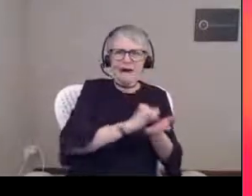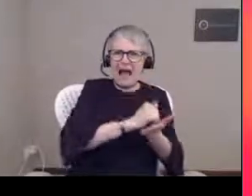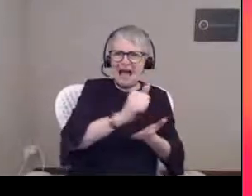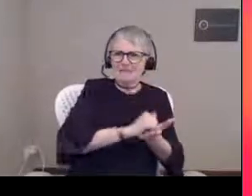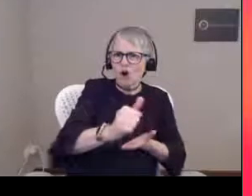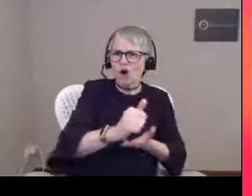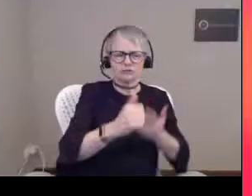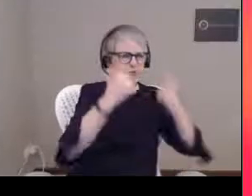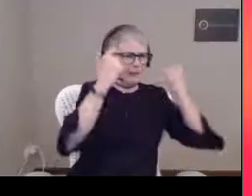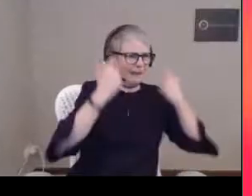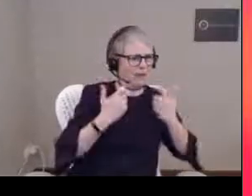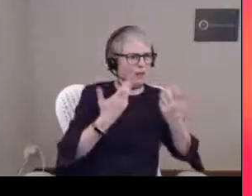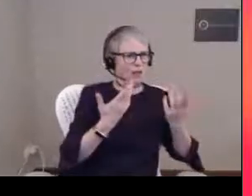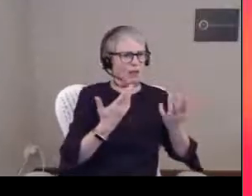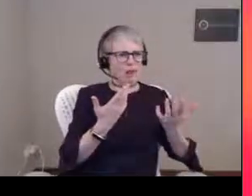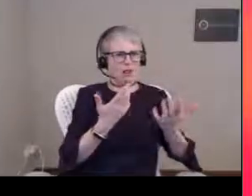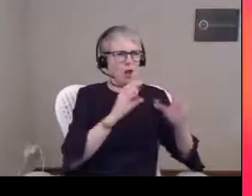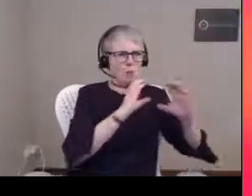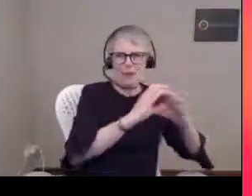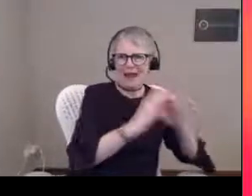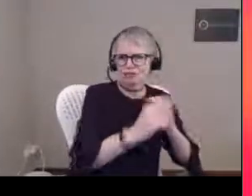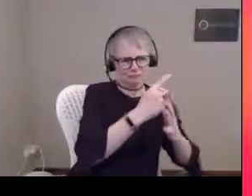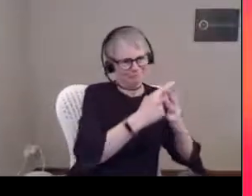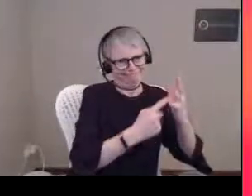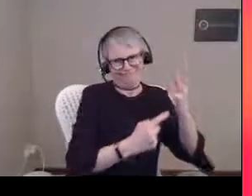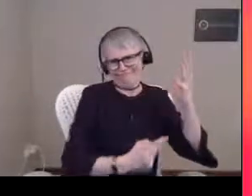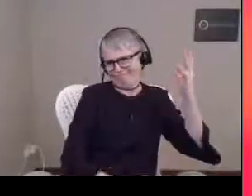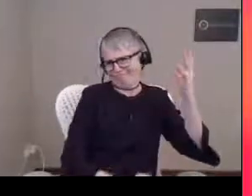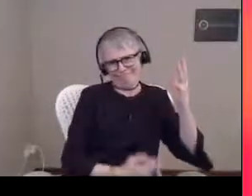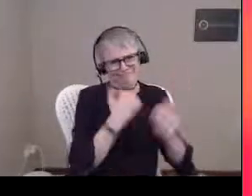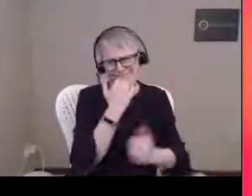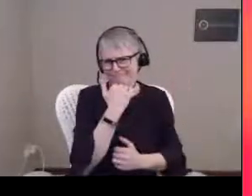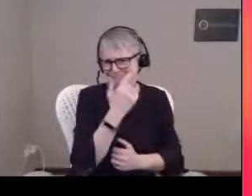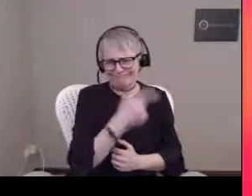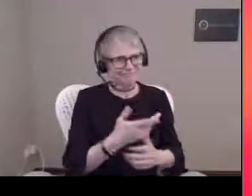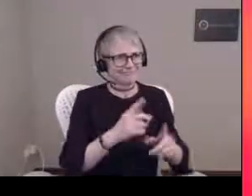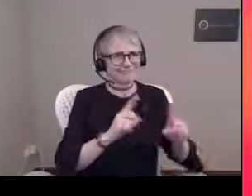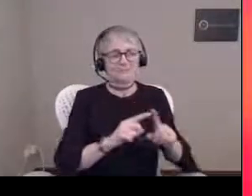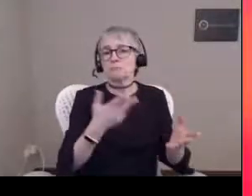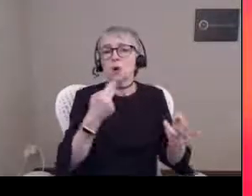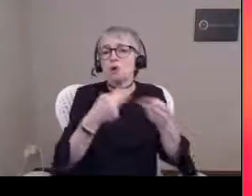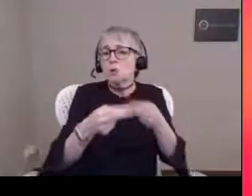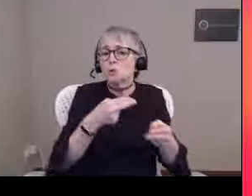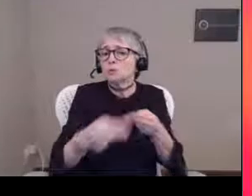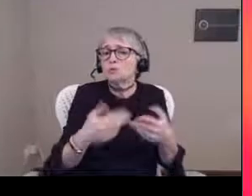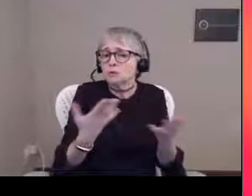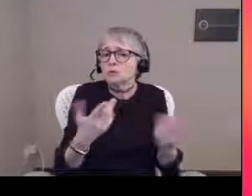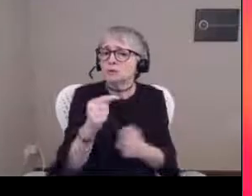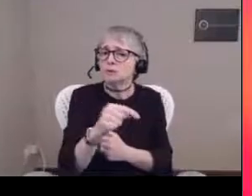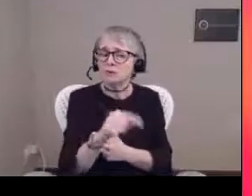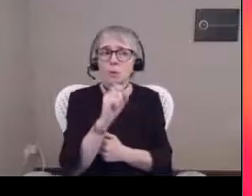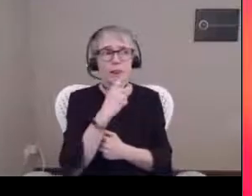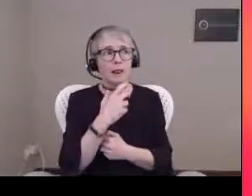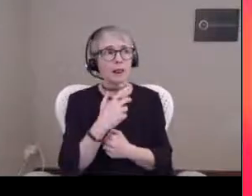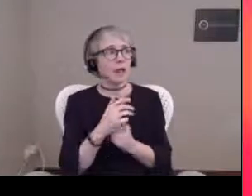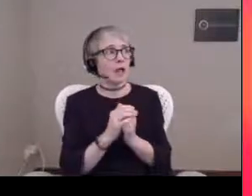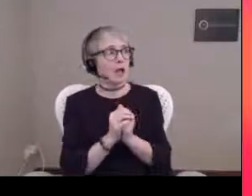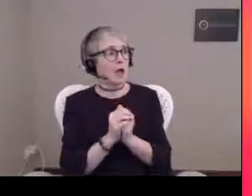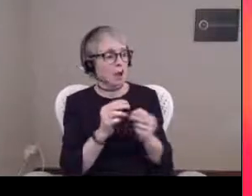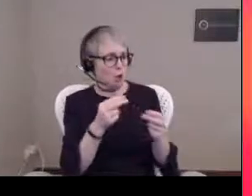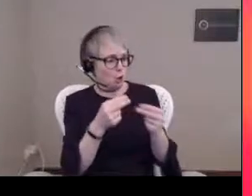technology, comms, the list goes on, pre-marketing, news positions. We're going to be doing an ITV